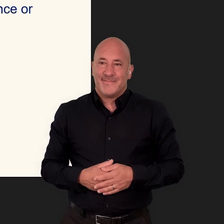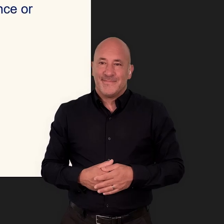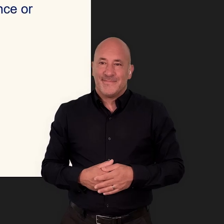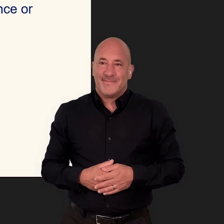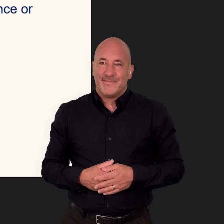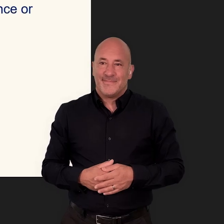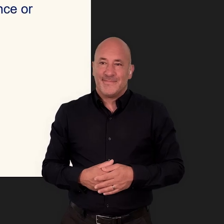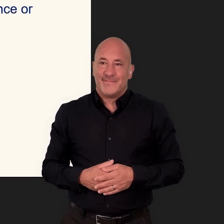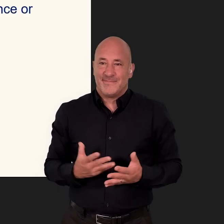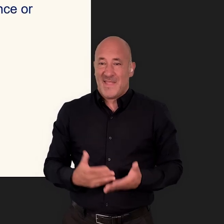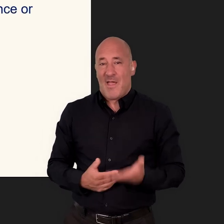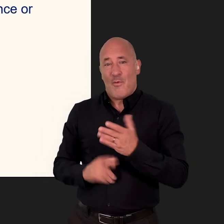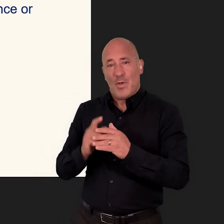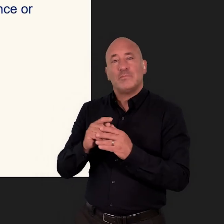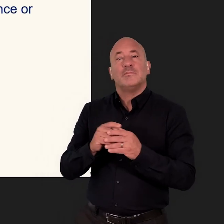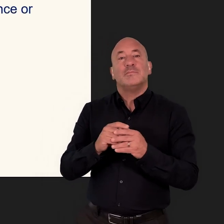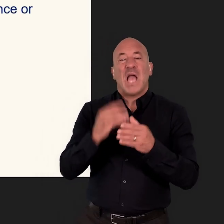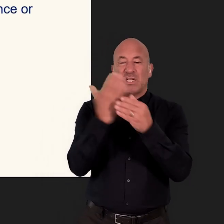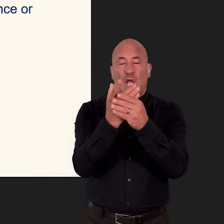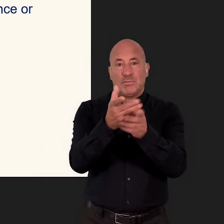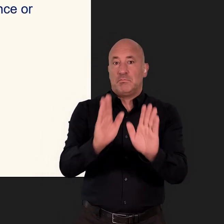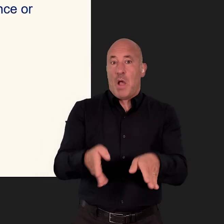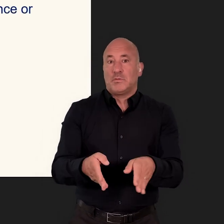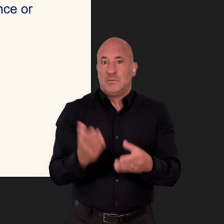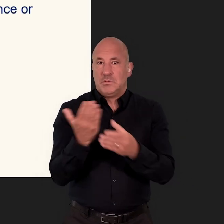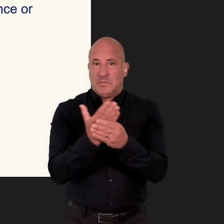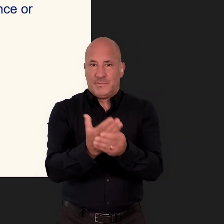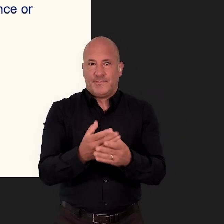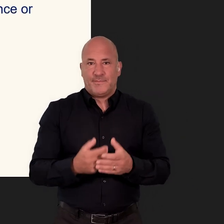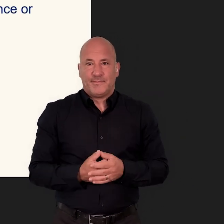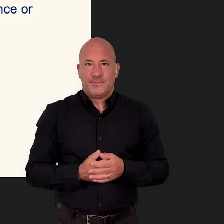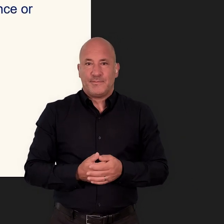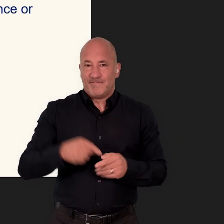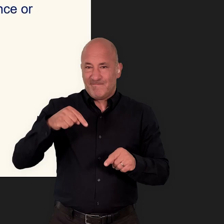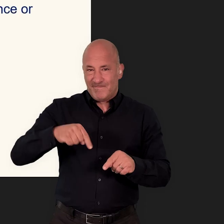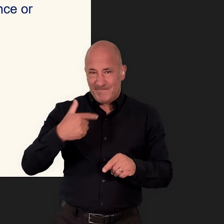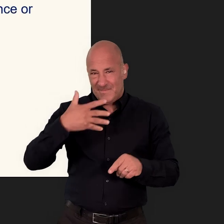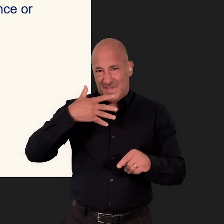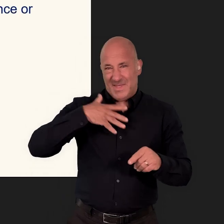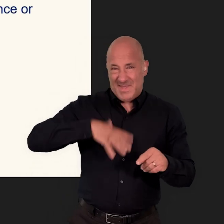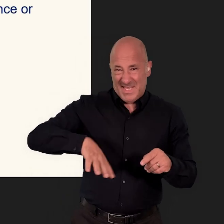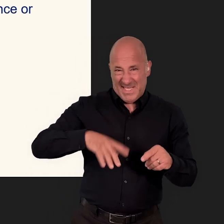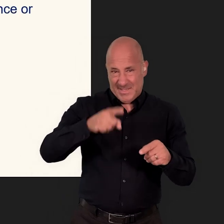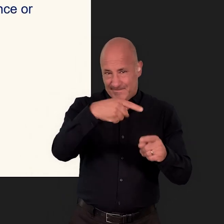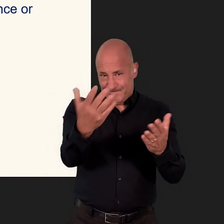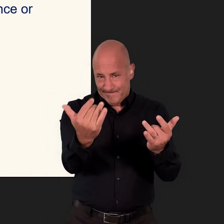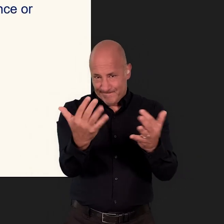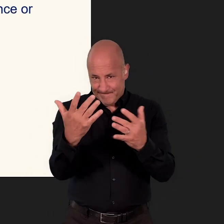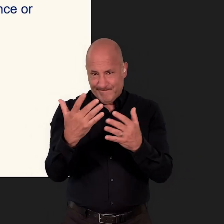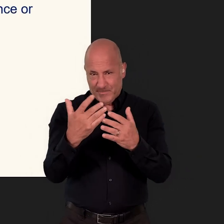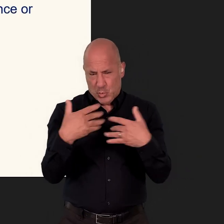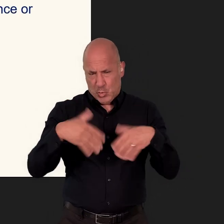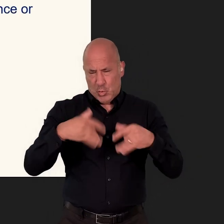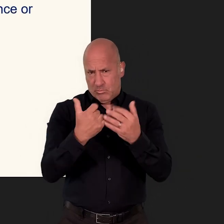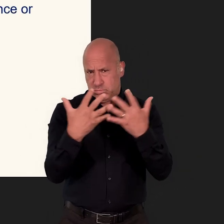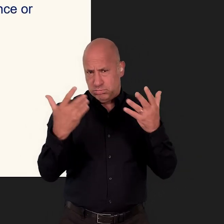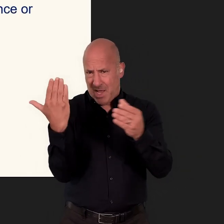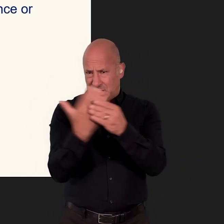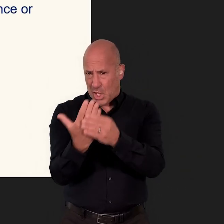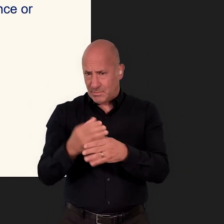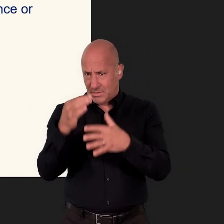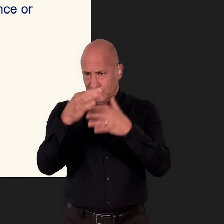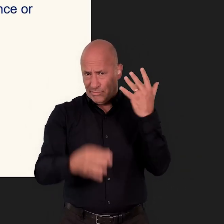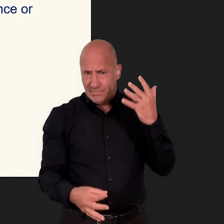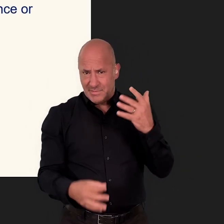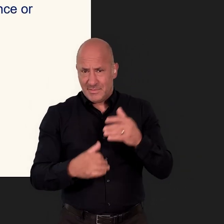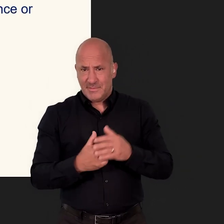We will now discuss the mandatory attachments. This programme requires applicants to submit